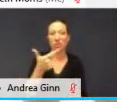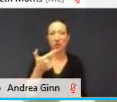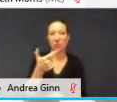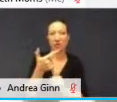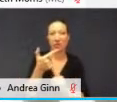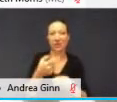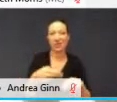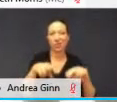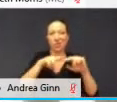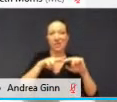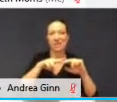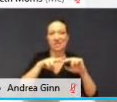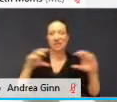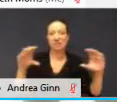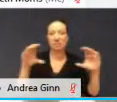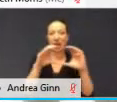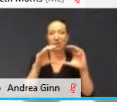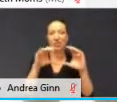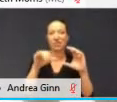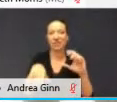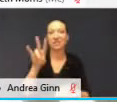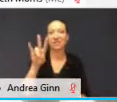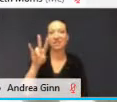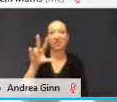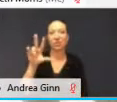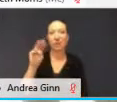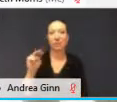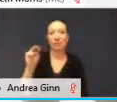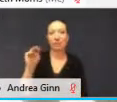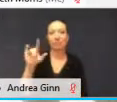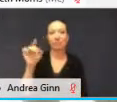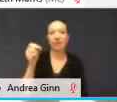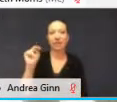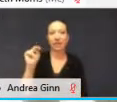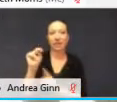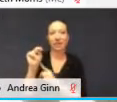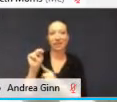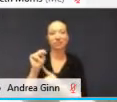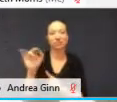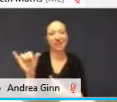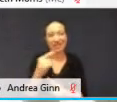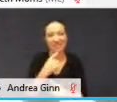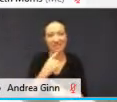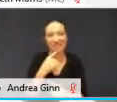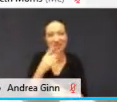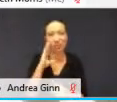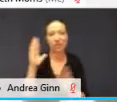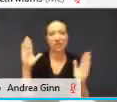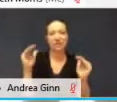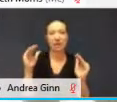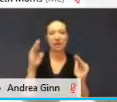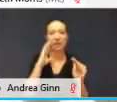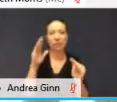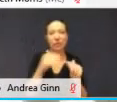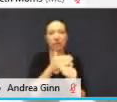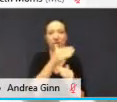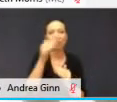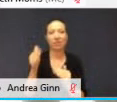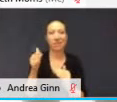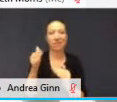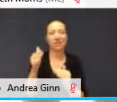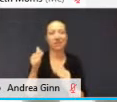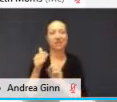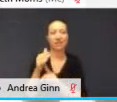match, which is about $73 million. And as I said, we anticipate another quarter, which will be quarter 2 of state fiscal